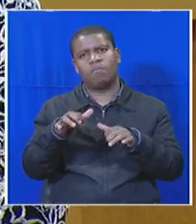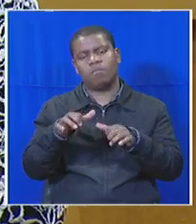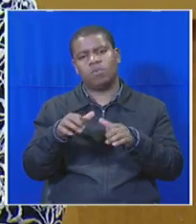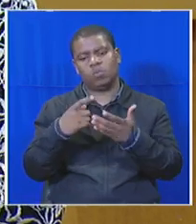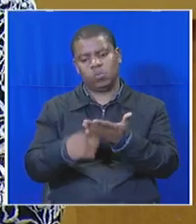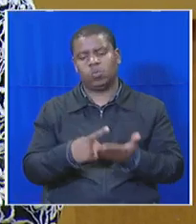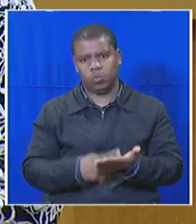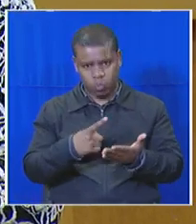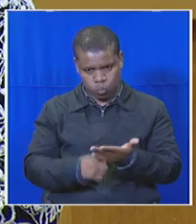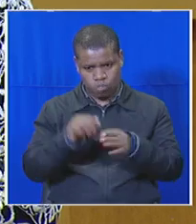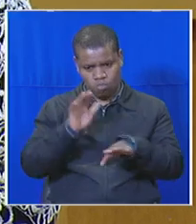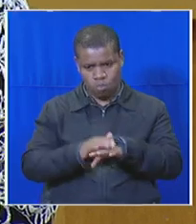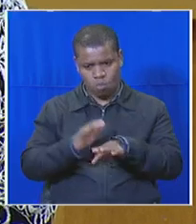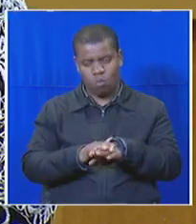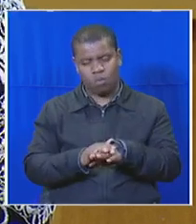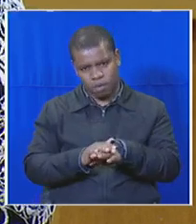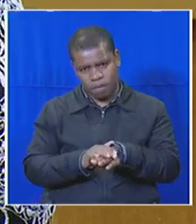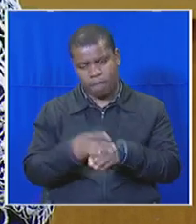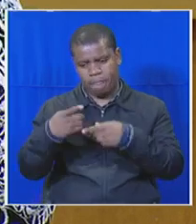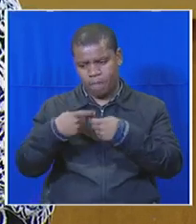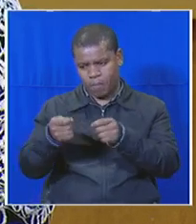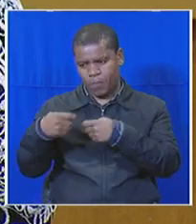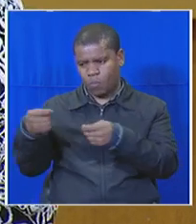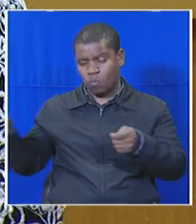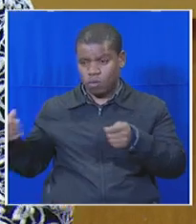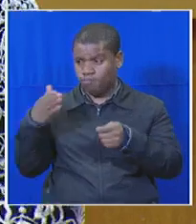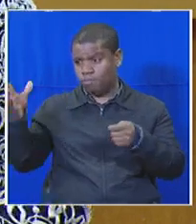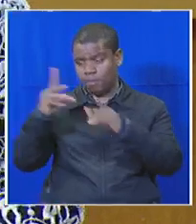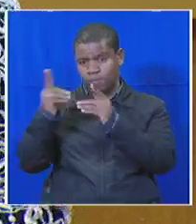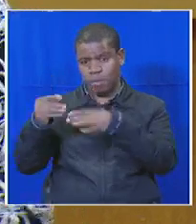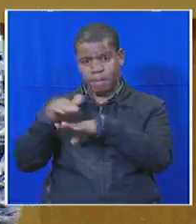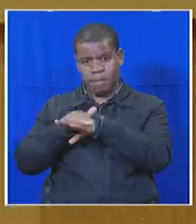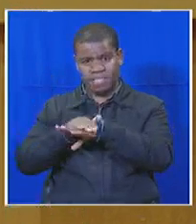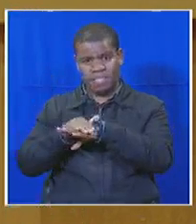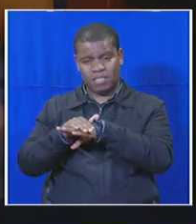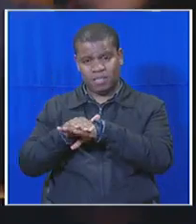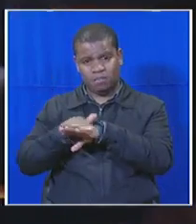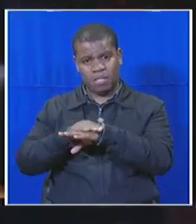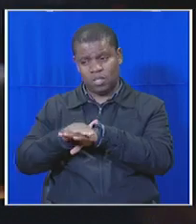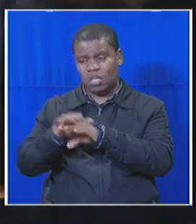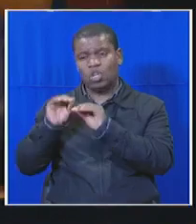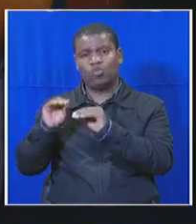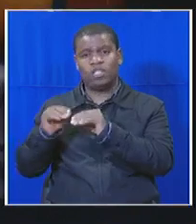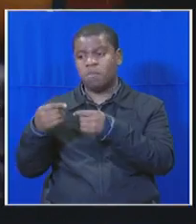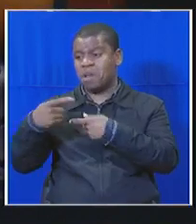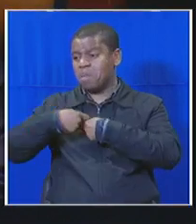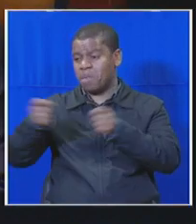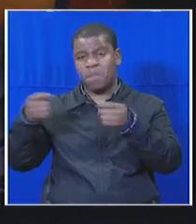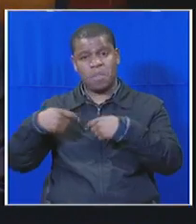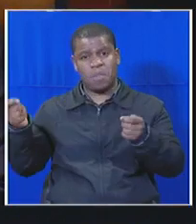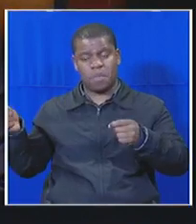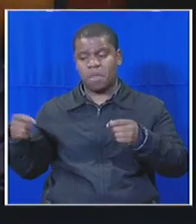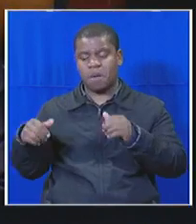continued irregular expenditure within the Department of Basic Education. Yes, Honorable Member.